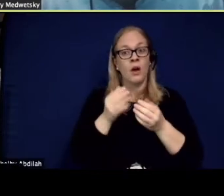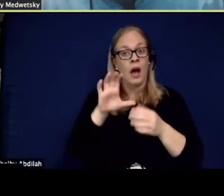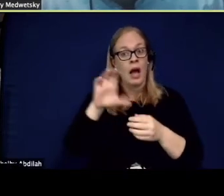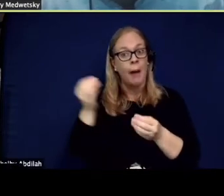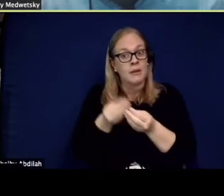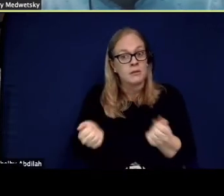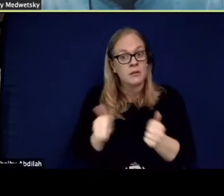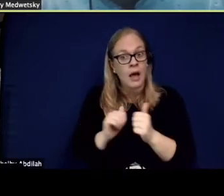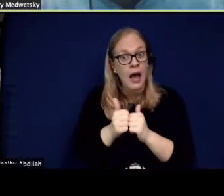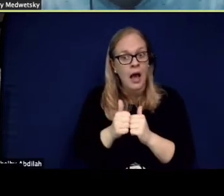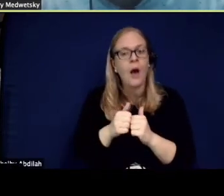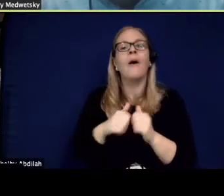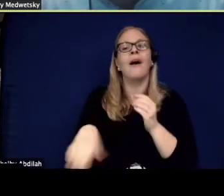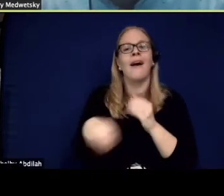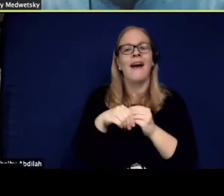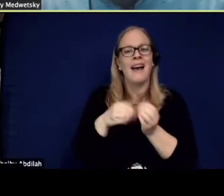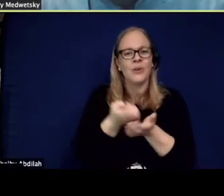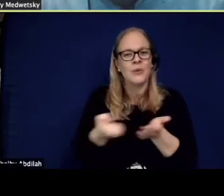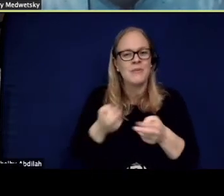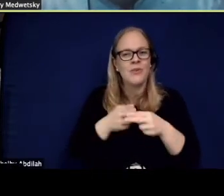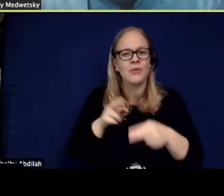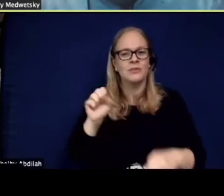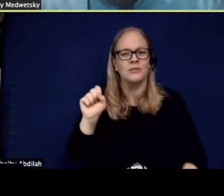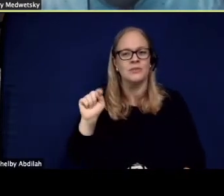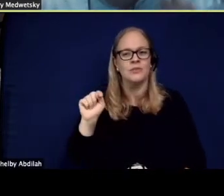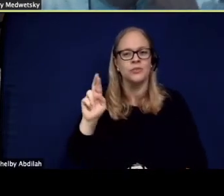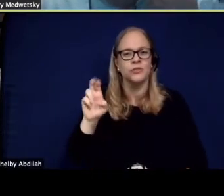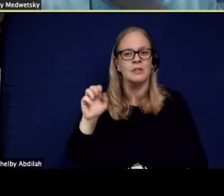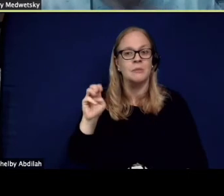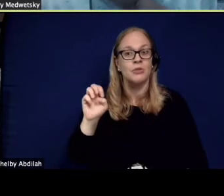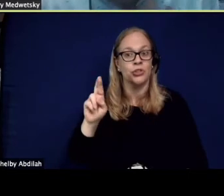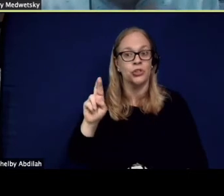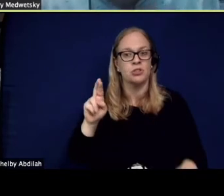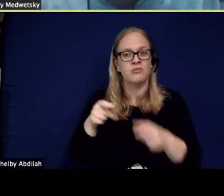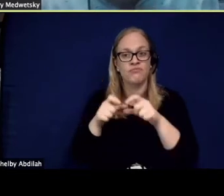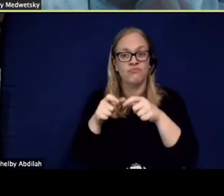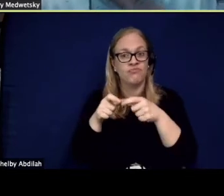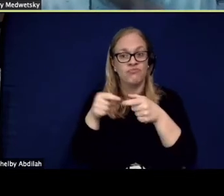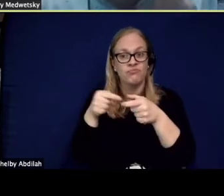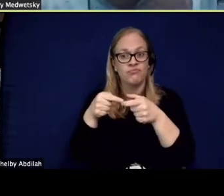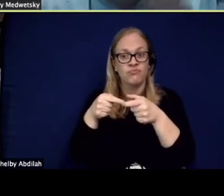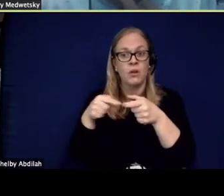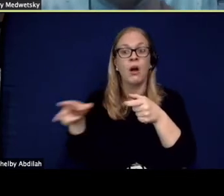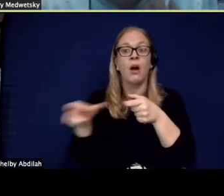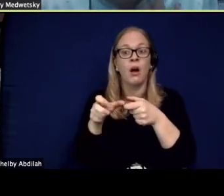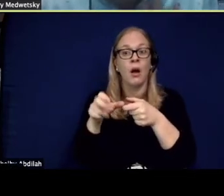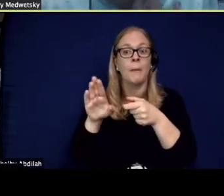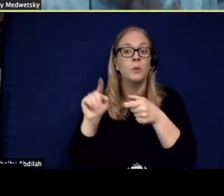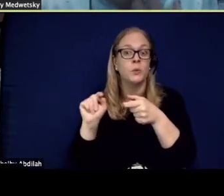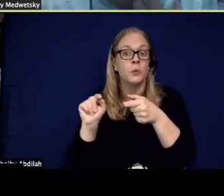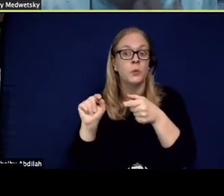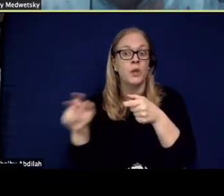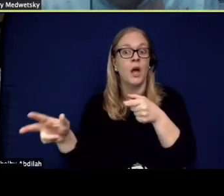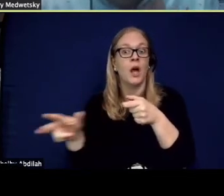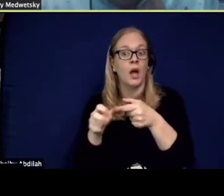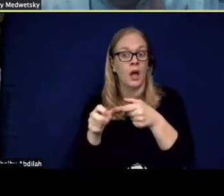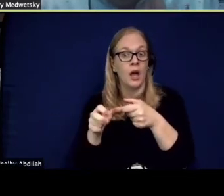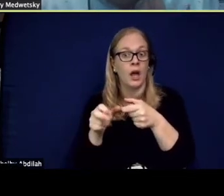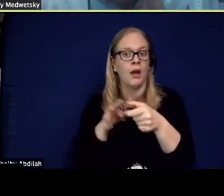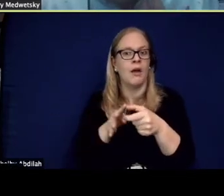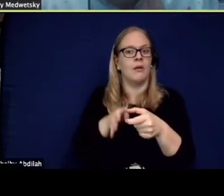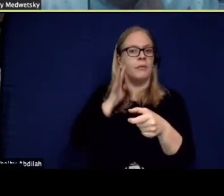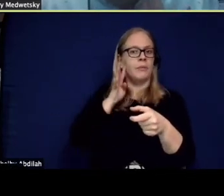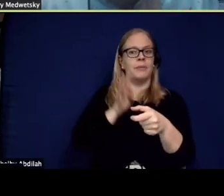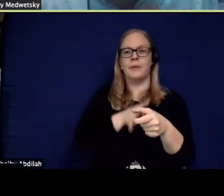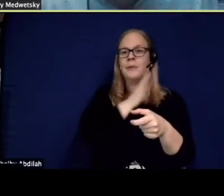could pick up Bluetooth, but then it could not allow it to communicate between the hearing aids.